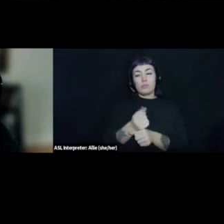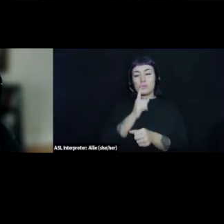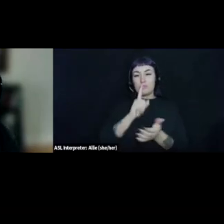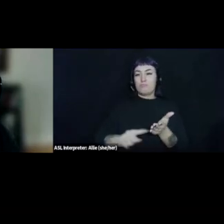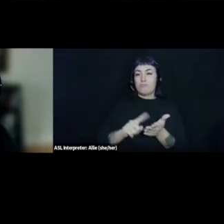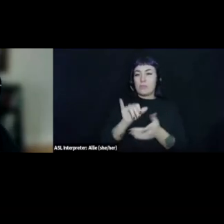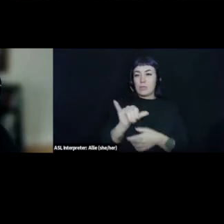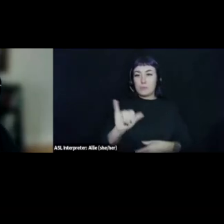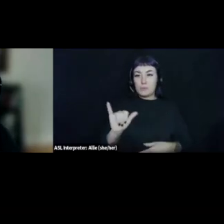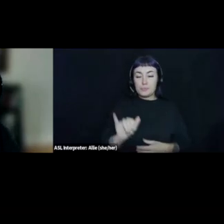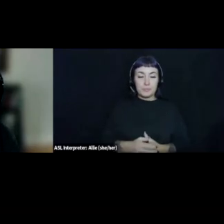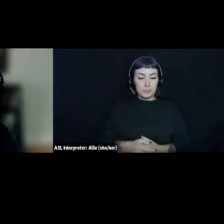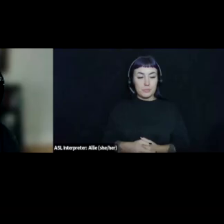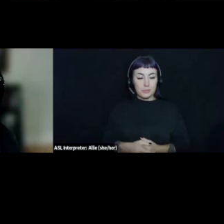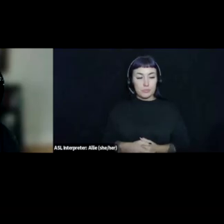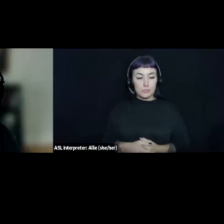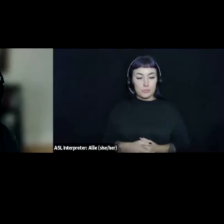well.